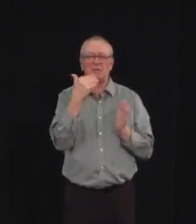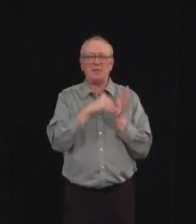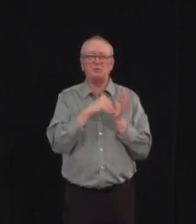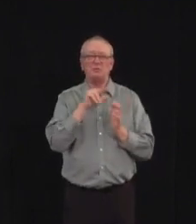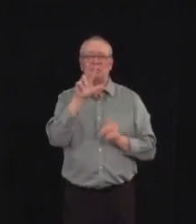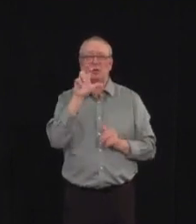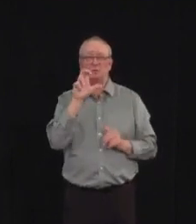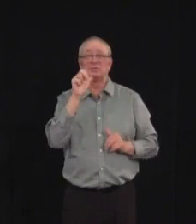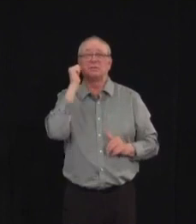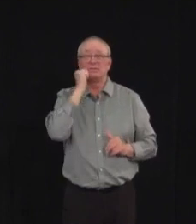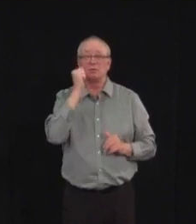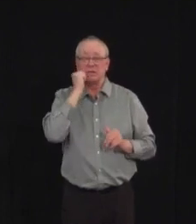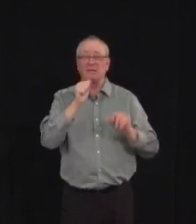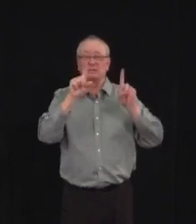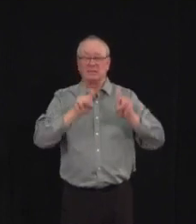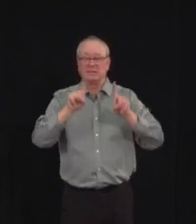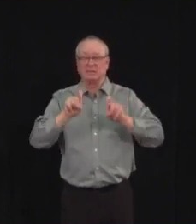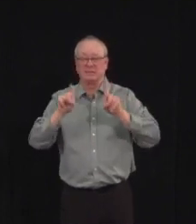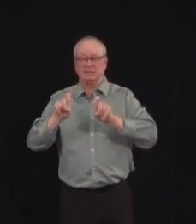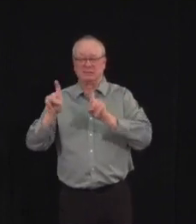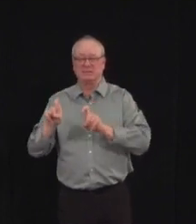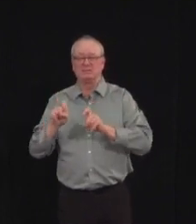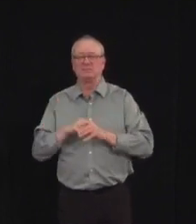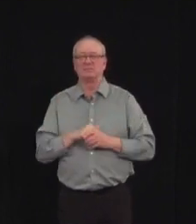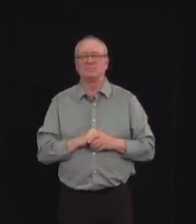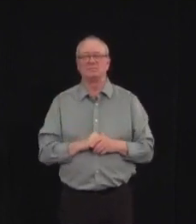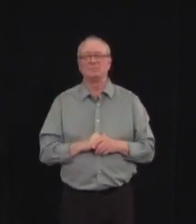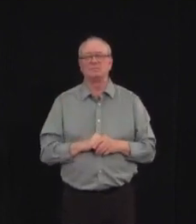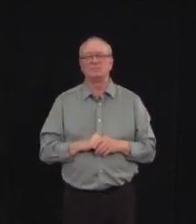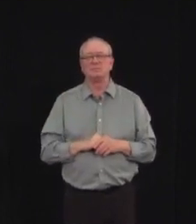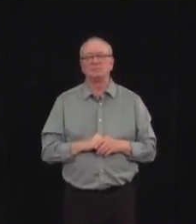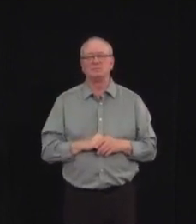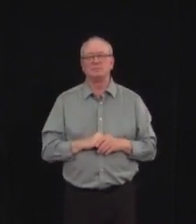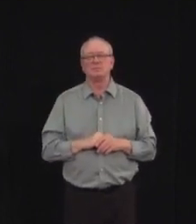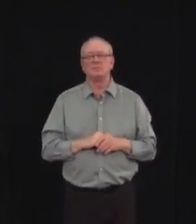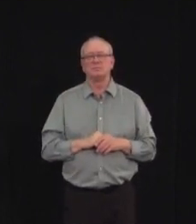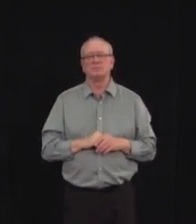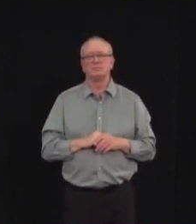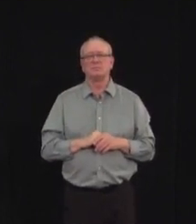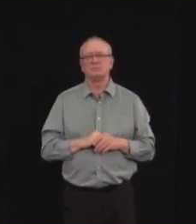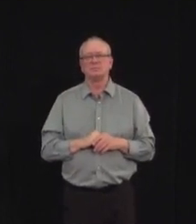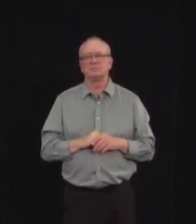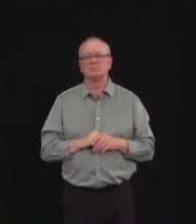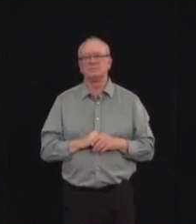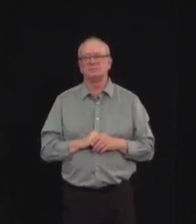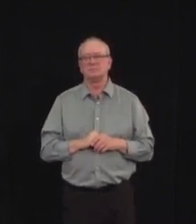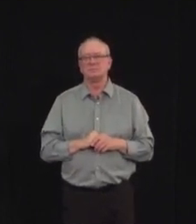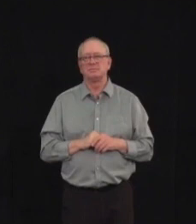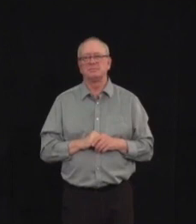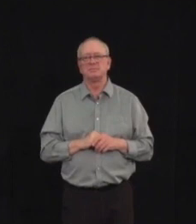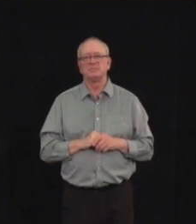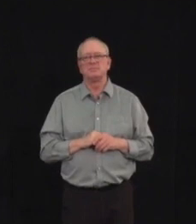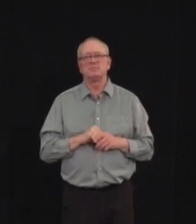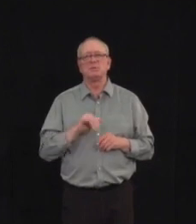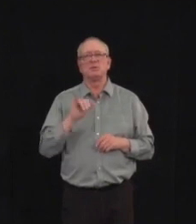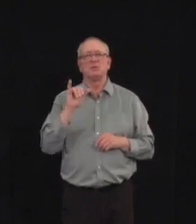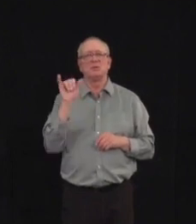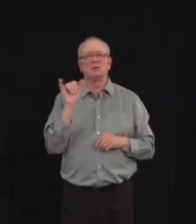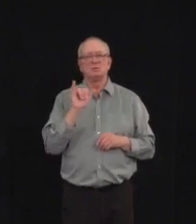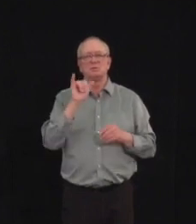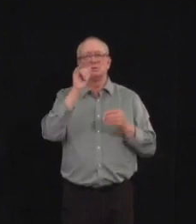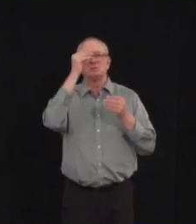on modeling, I'd like to point out to the wide range of available interactive aggregate data